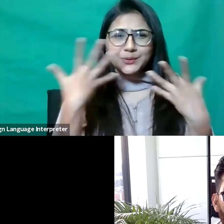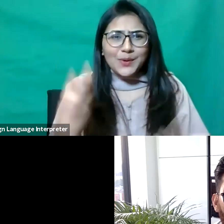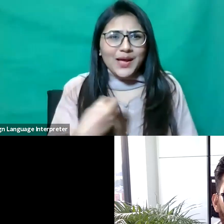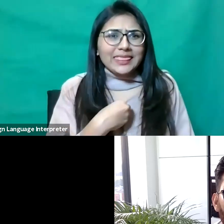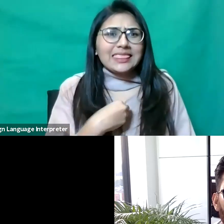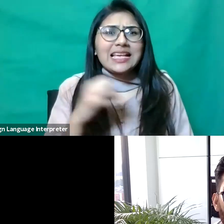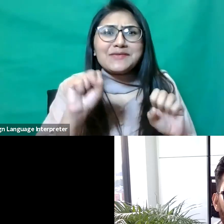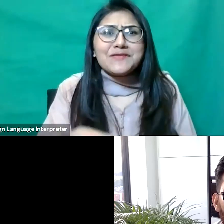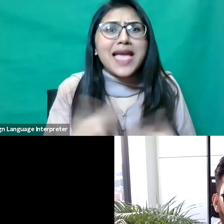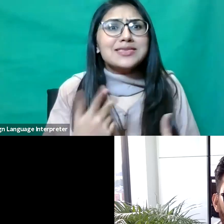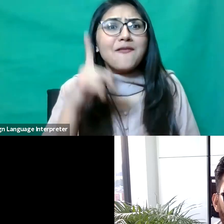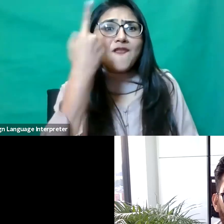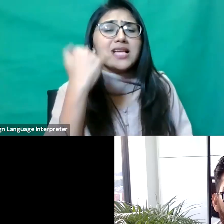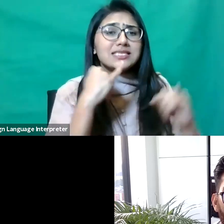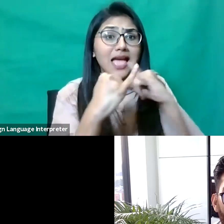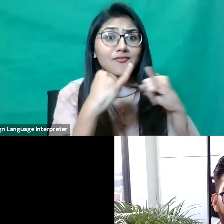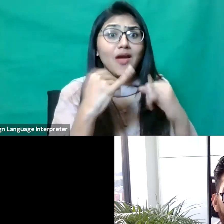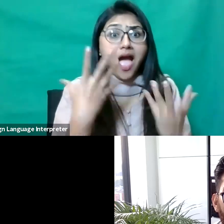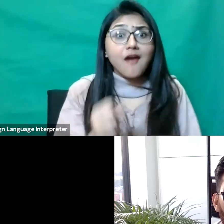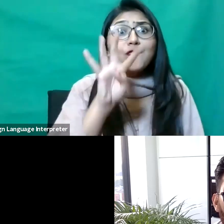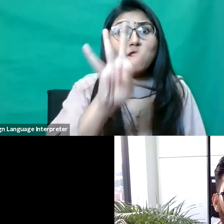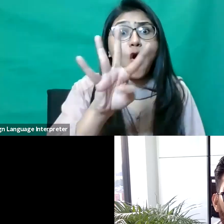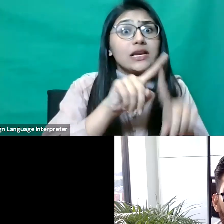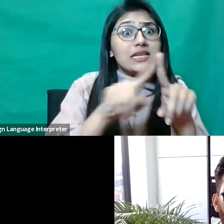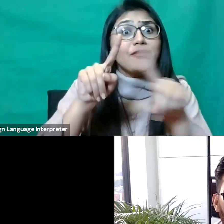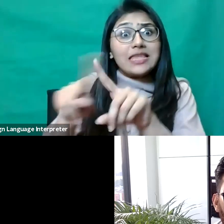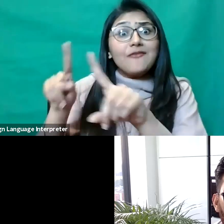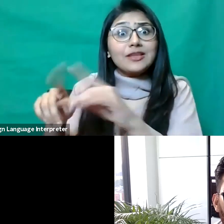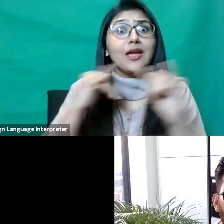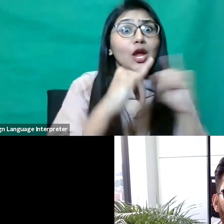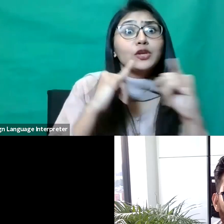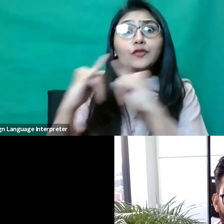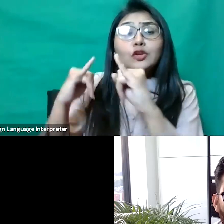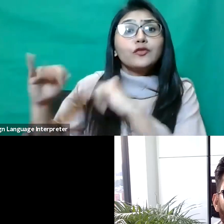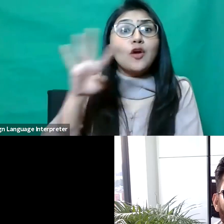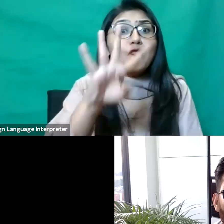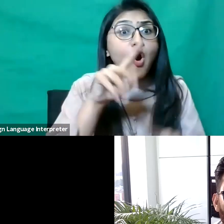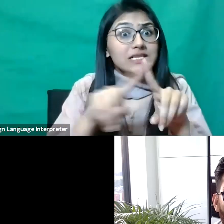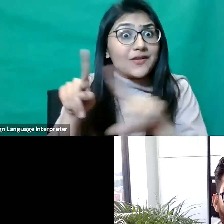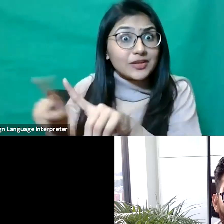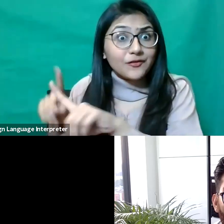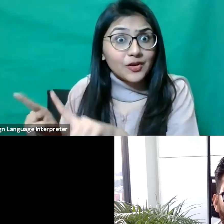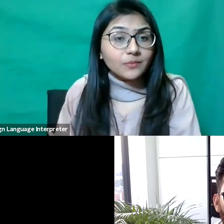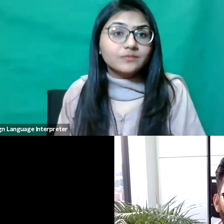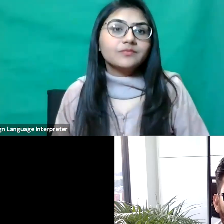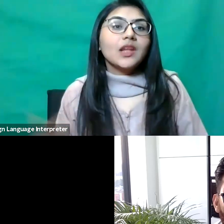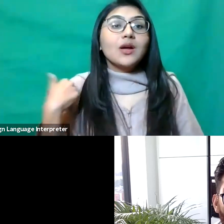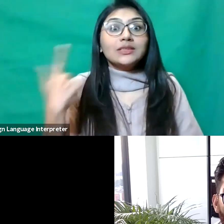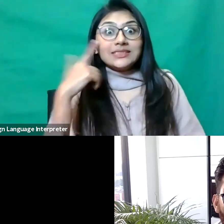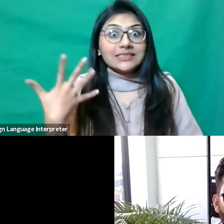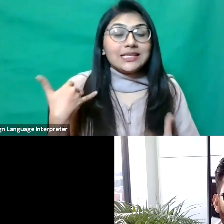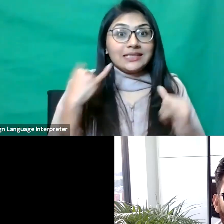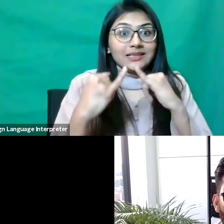first stage of my interview, so there were like 4 stages, you had to go for a telephone interview. And at that point, I was like, okay, you know what? I have